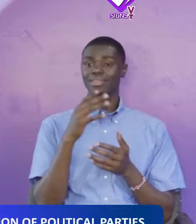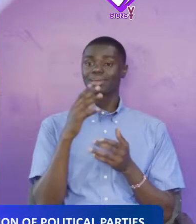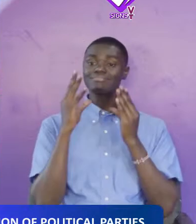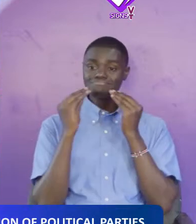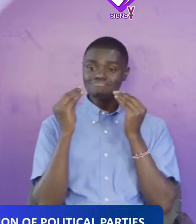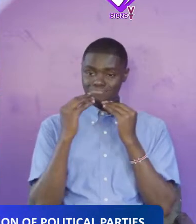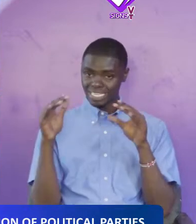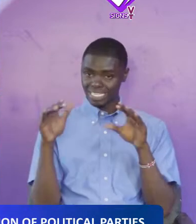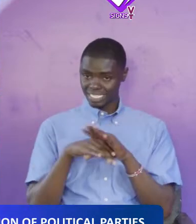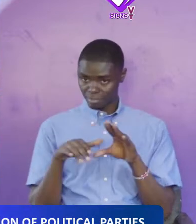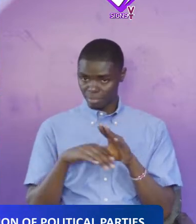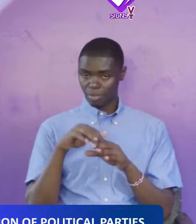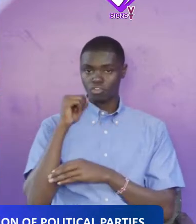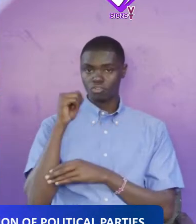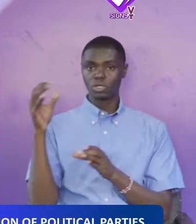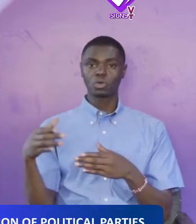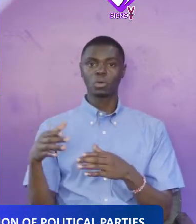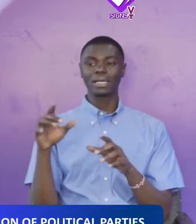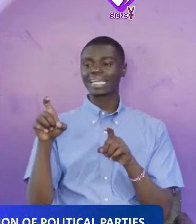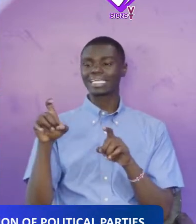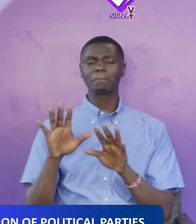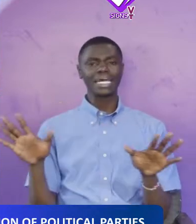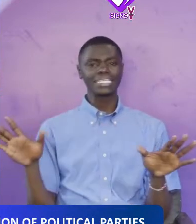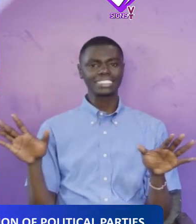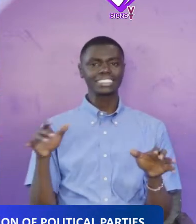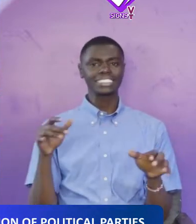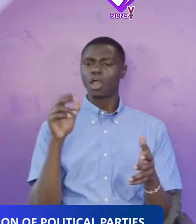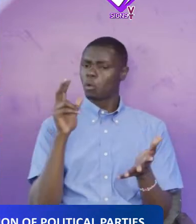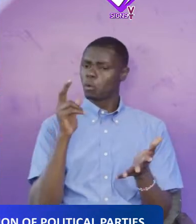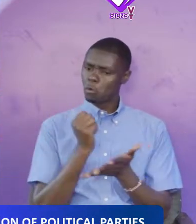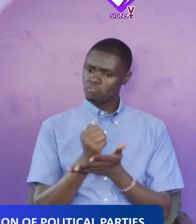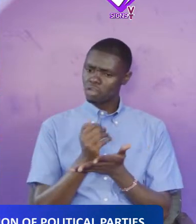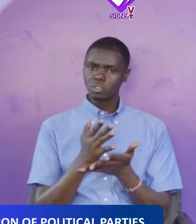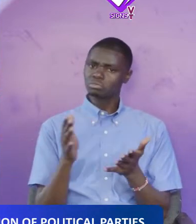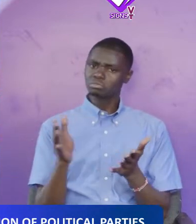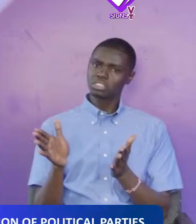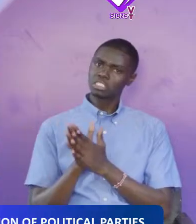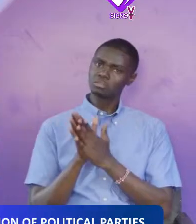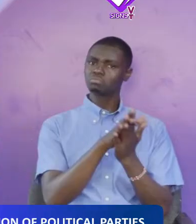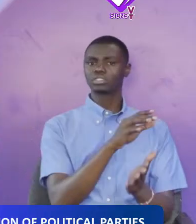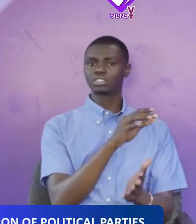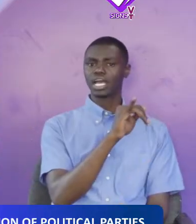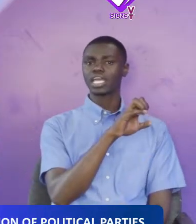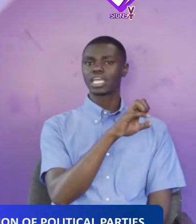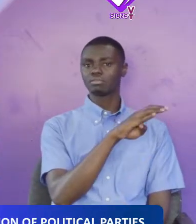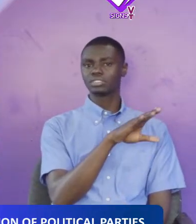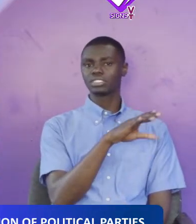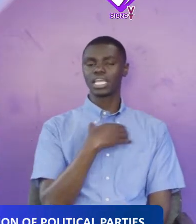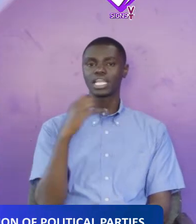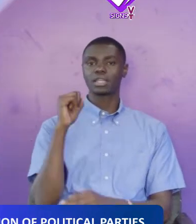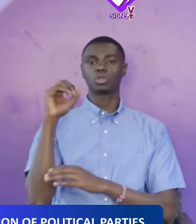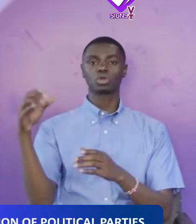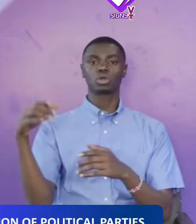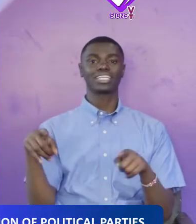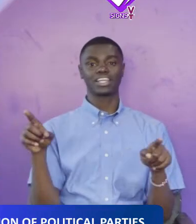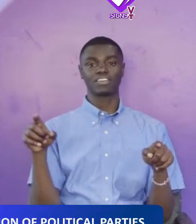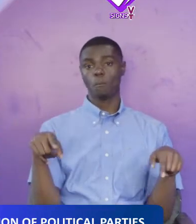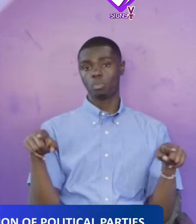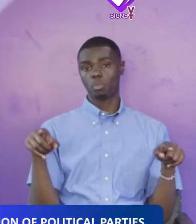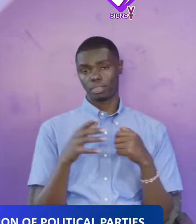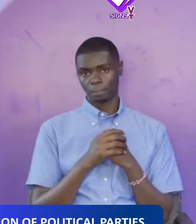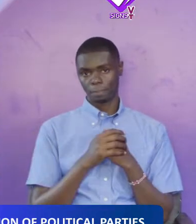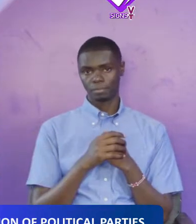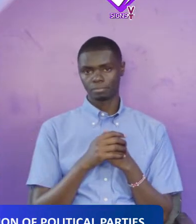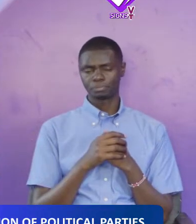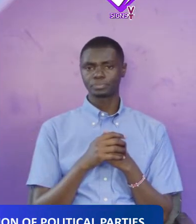is a member of political party X. Once you do that, the rest is up to IEBC and the political party itself. I've